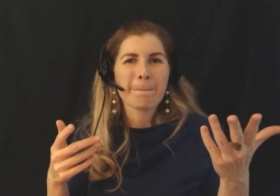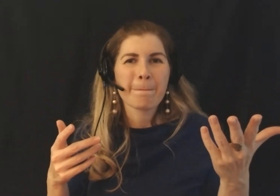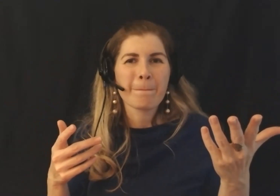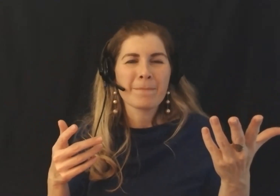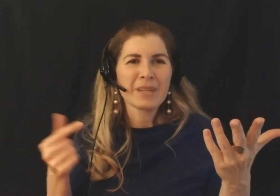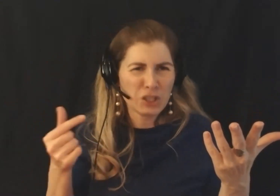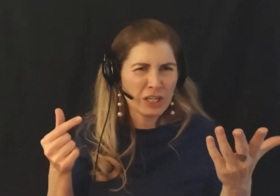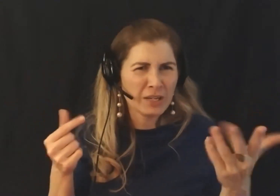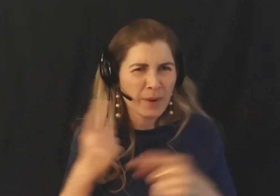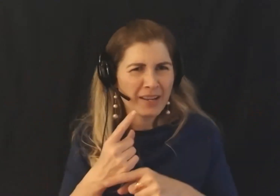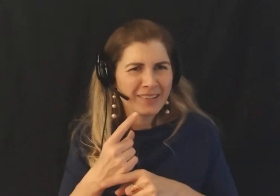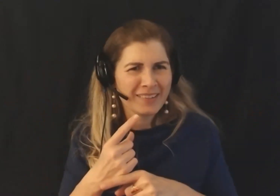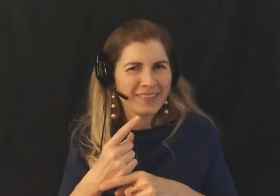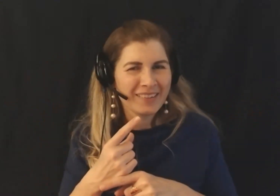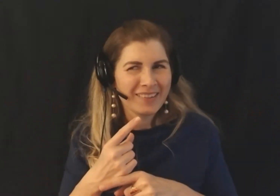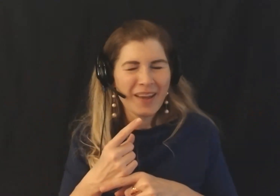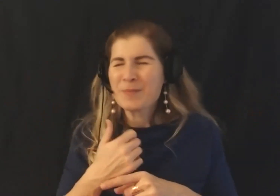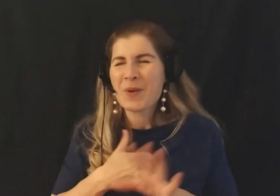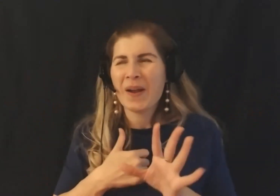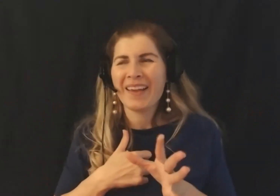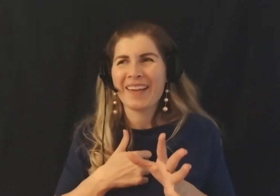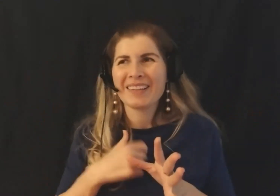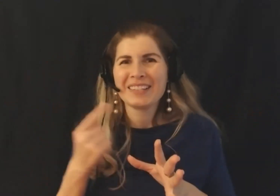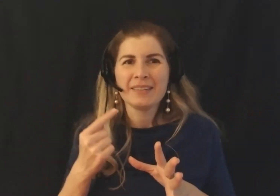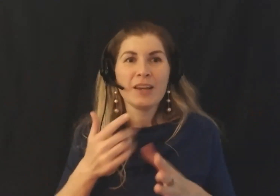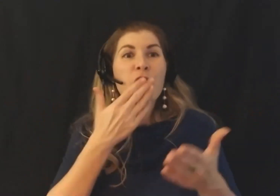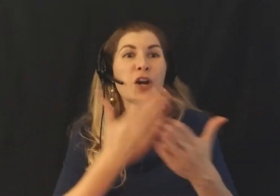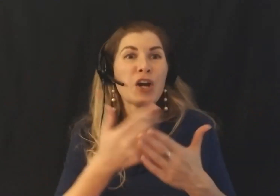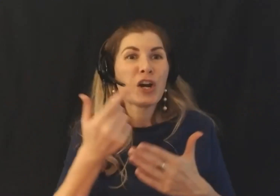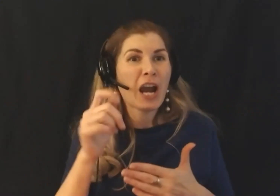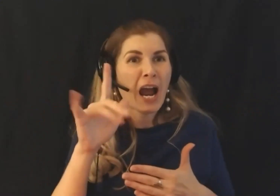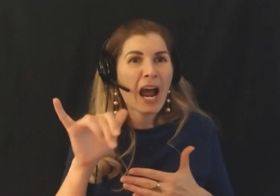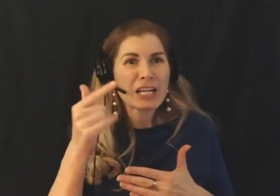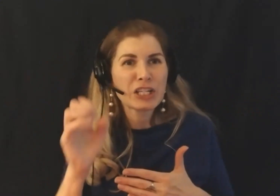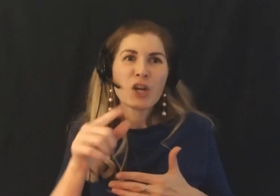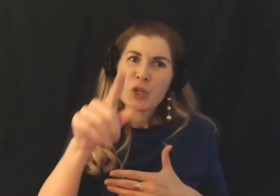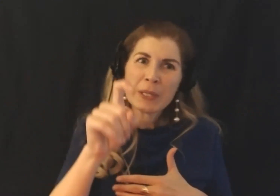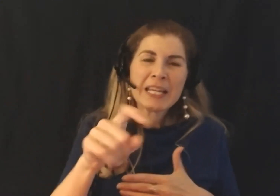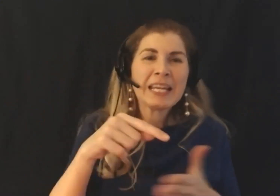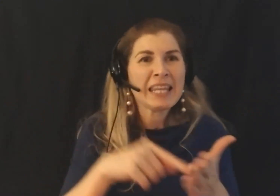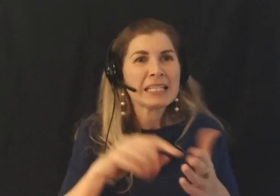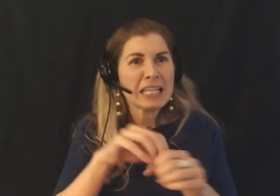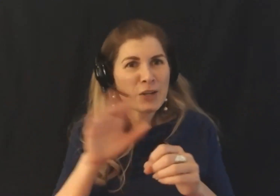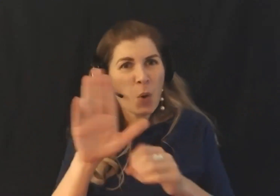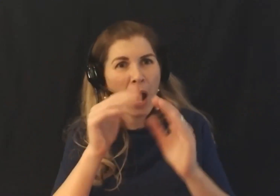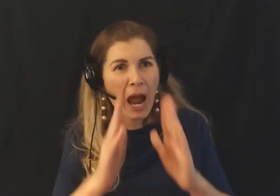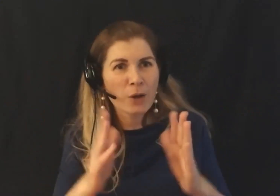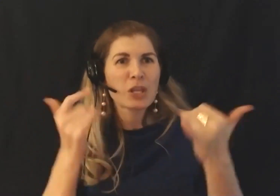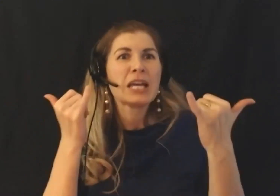G, right? Mm-hmm. Oh my gosh, sorry. Good golly G, you need this magic mailbox in your house